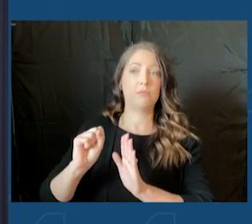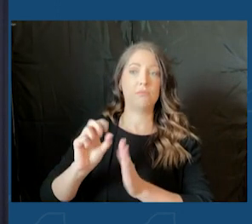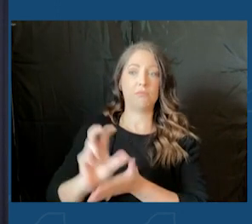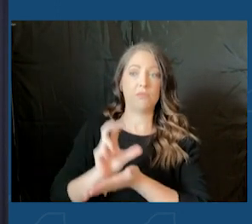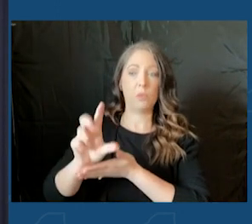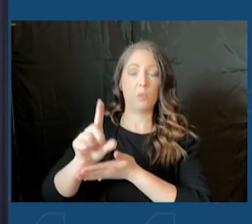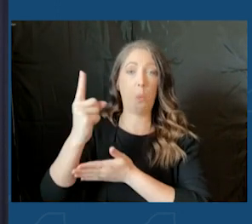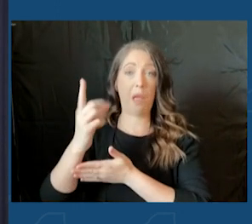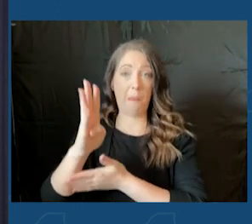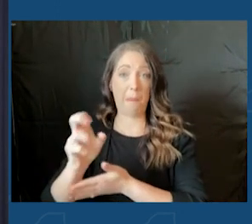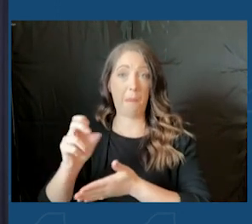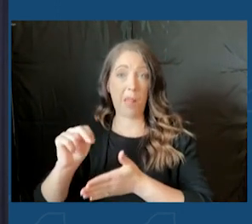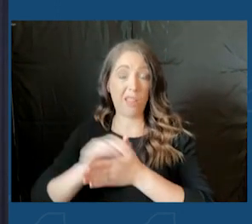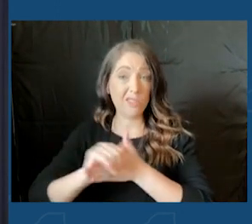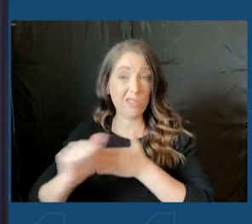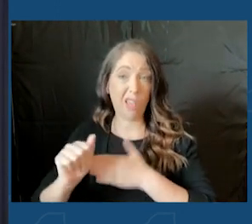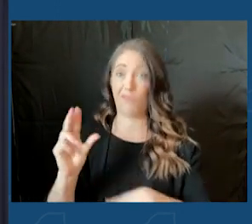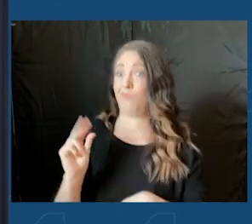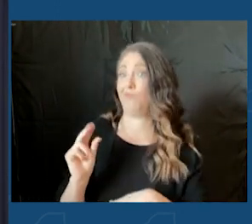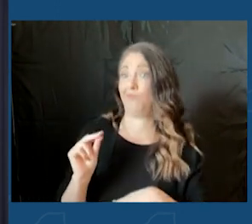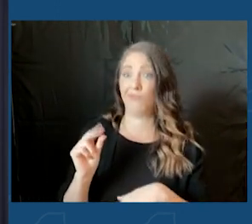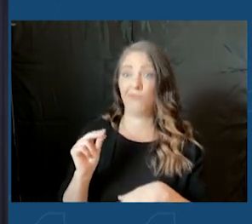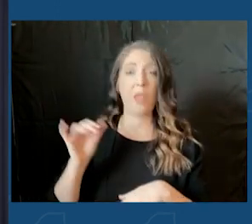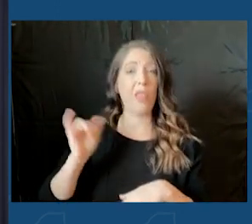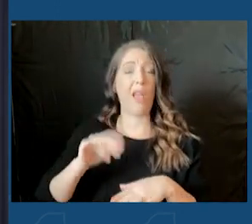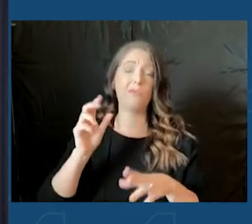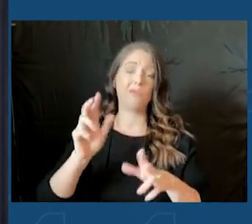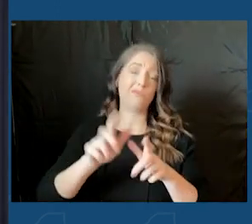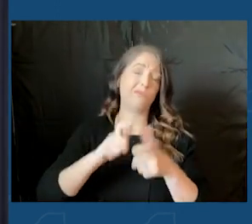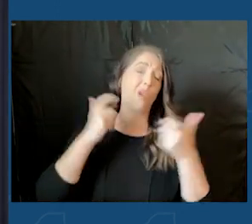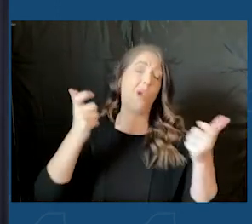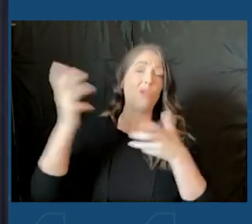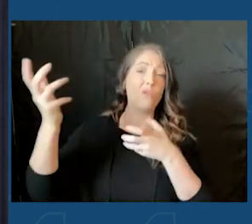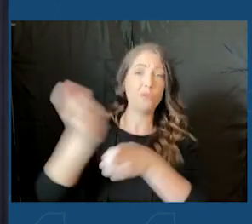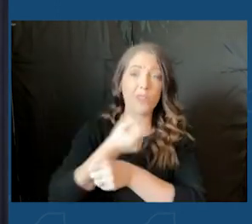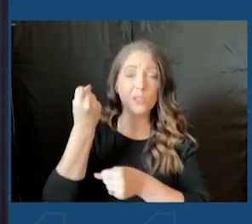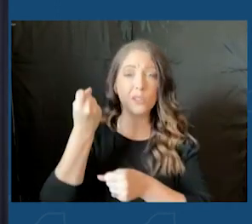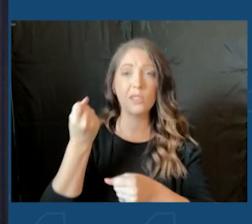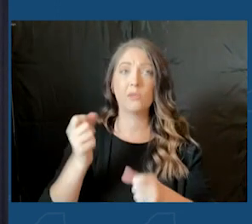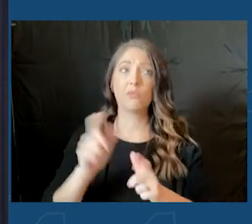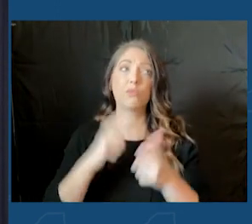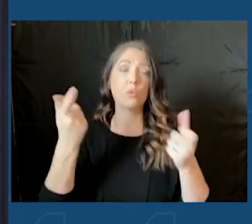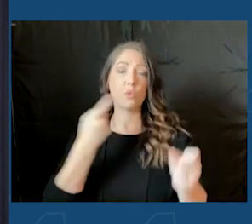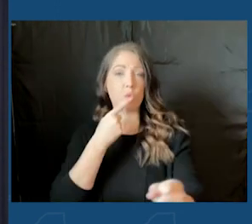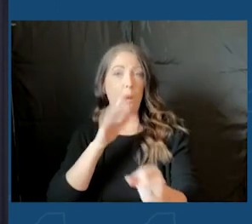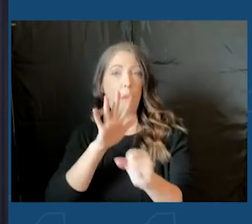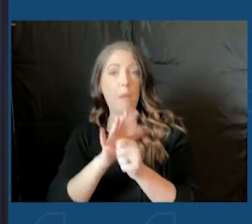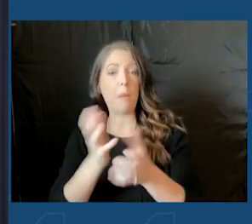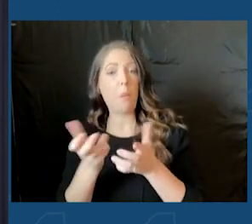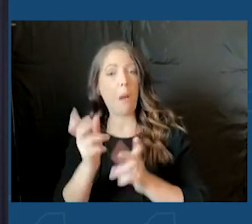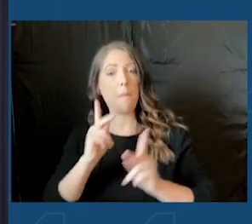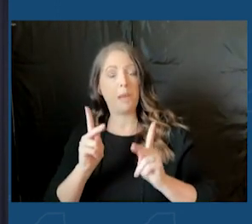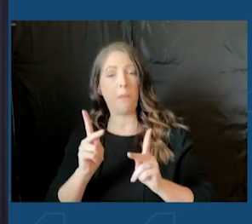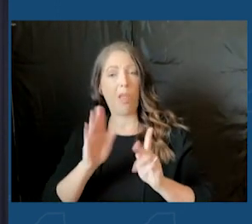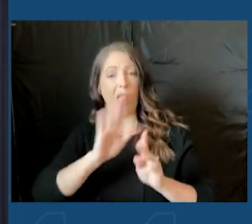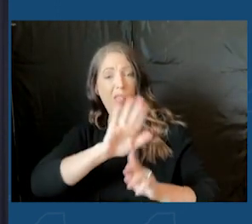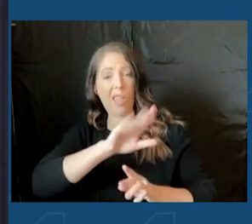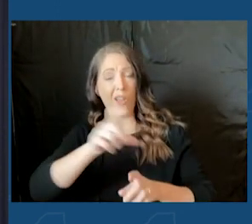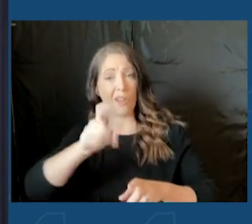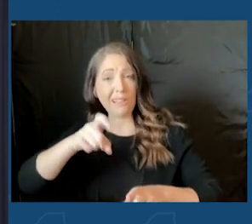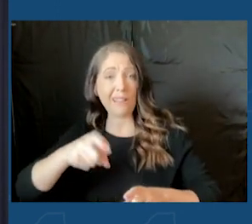that purpose. It's a huge victory and a huge commitment to making sure people can meet their most basic need, their need for a